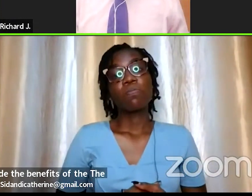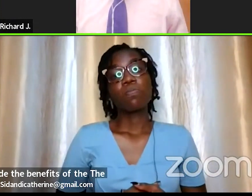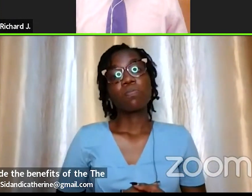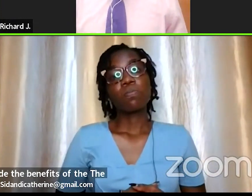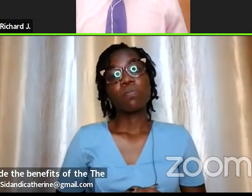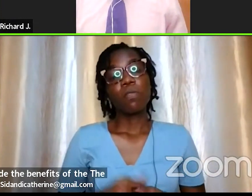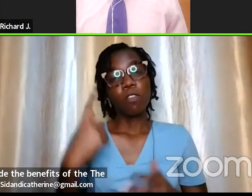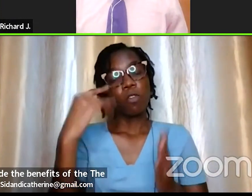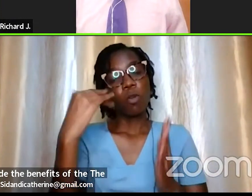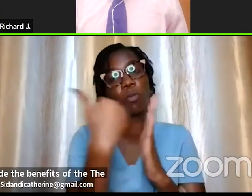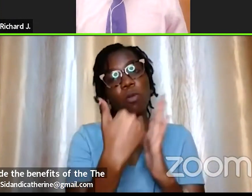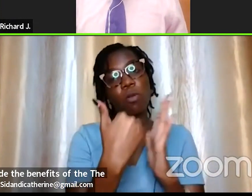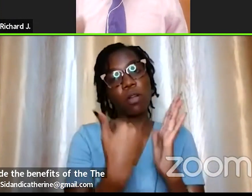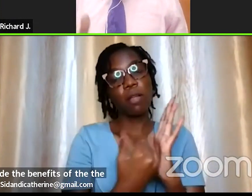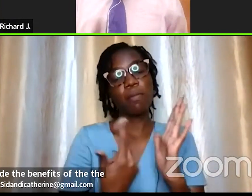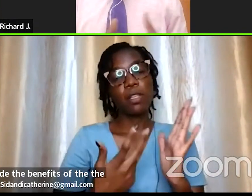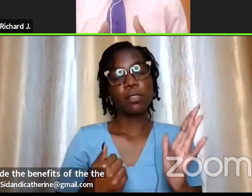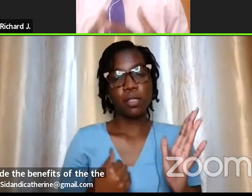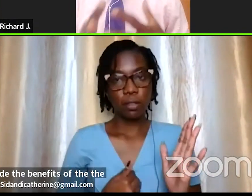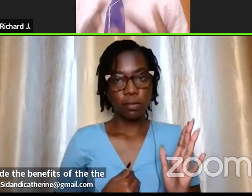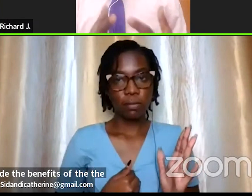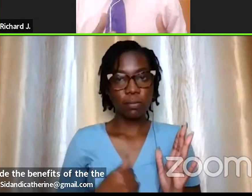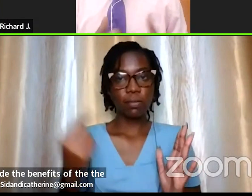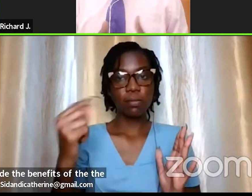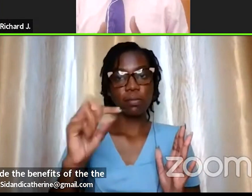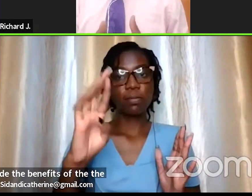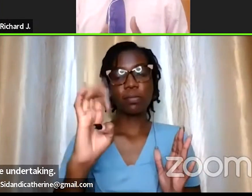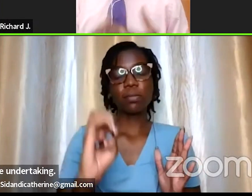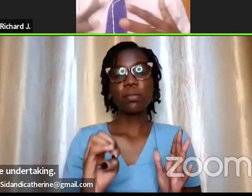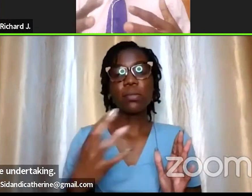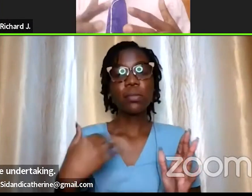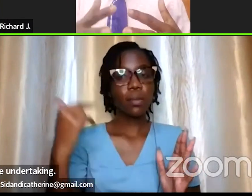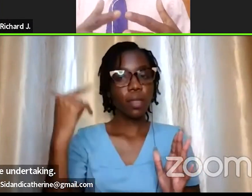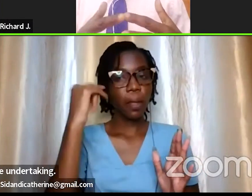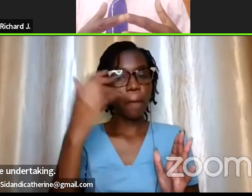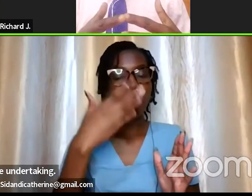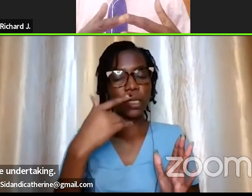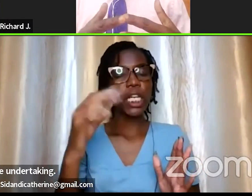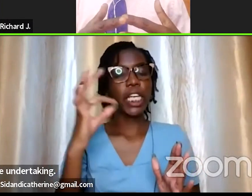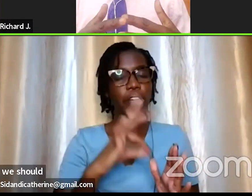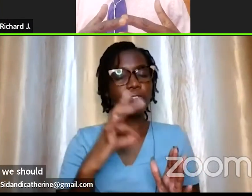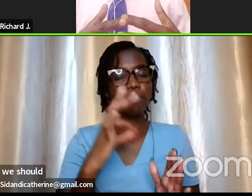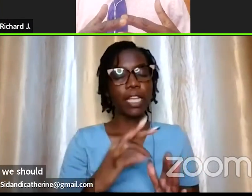programs you are undertaking. Grace, I think we should invest in